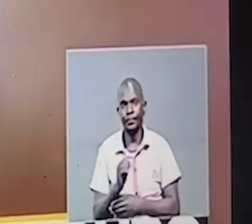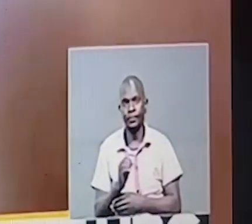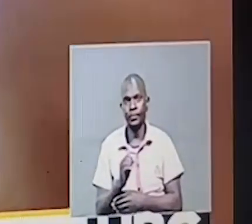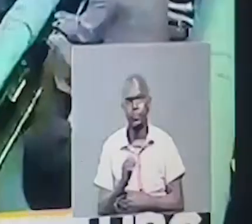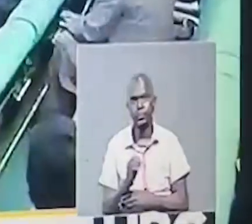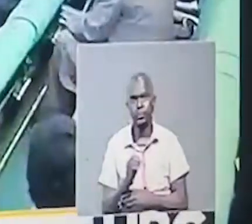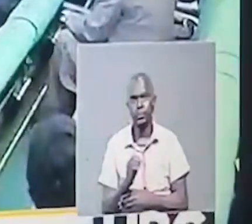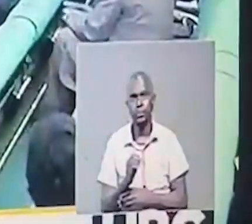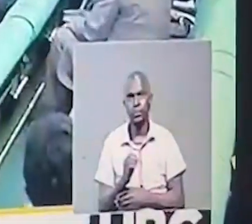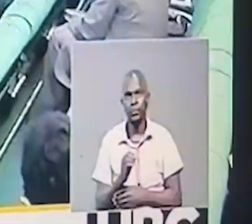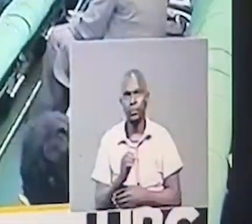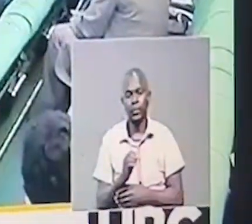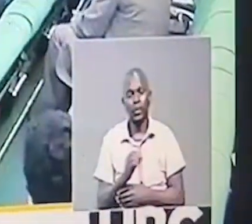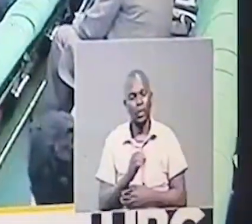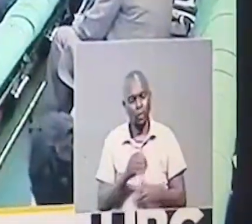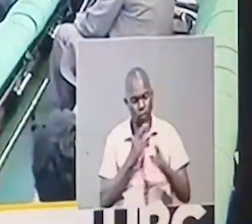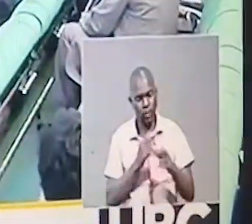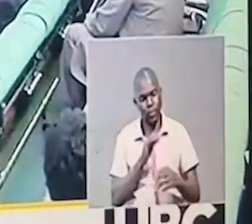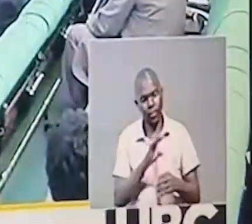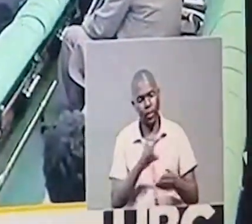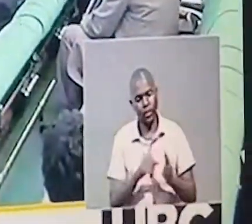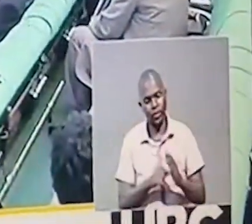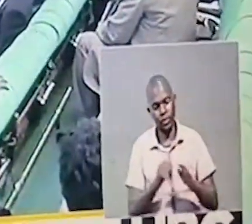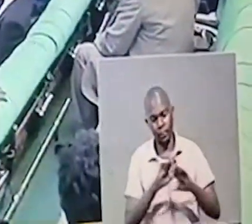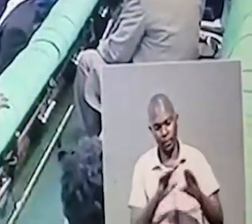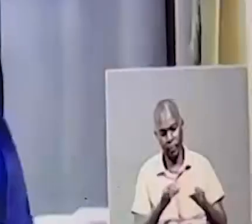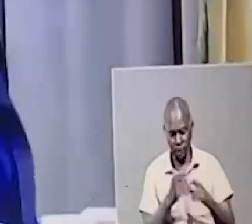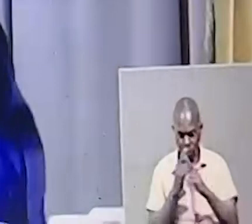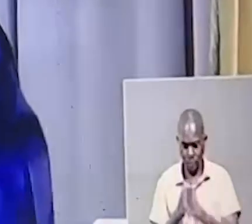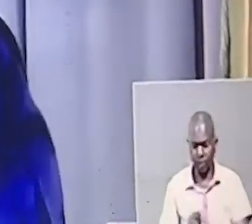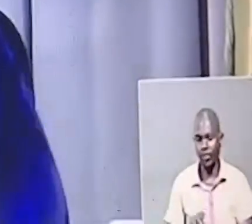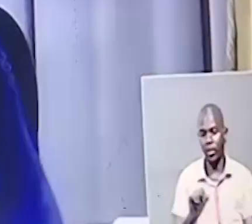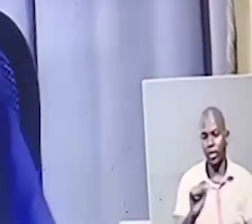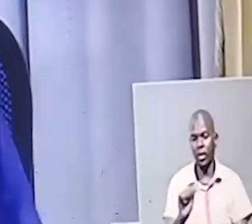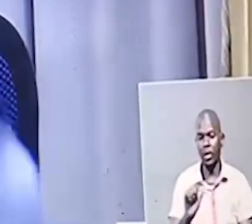Honorable, your issues are very, very clear. Honorable Ariel.